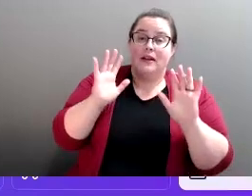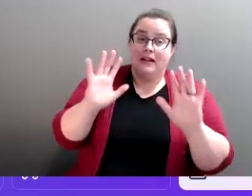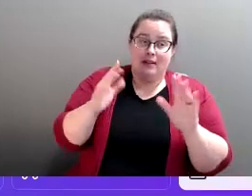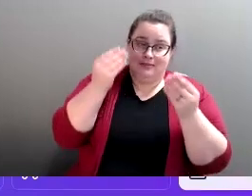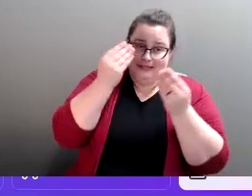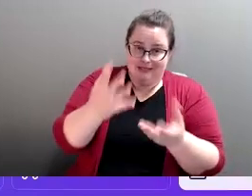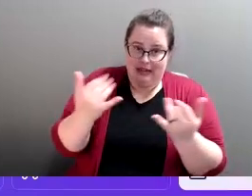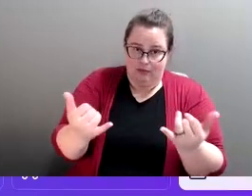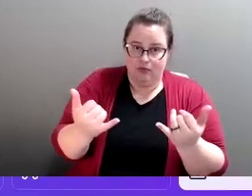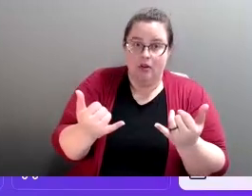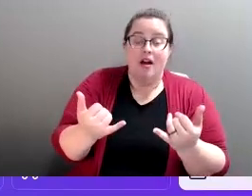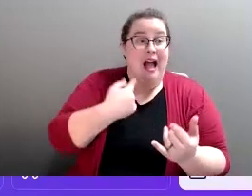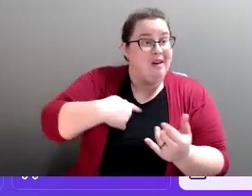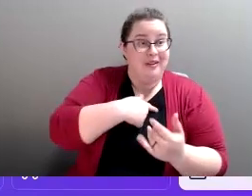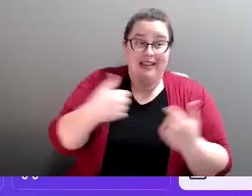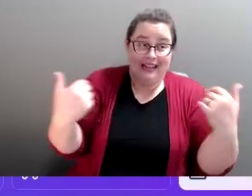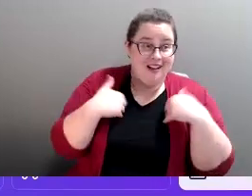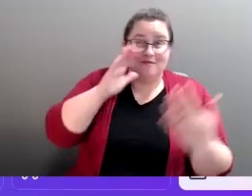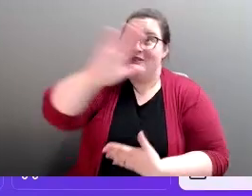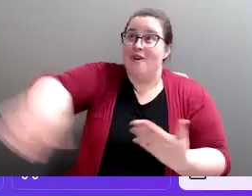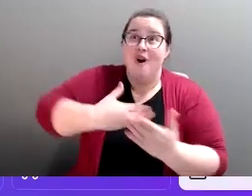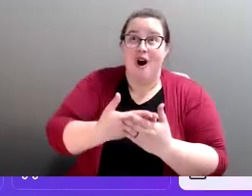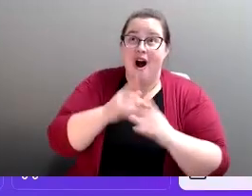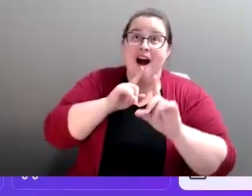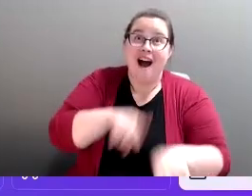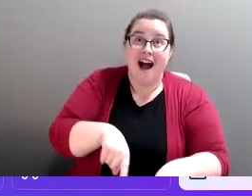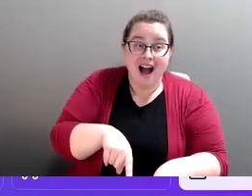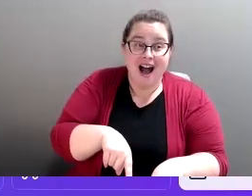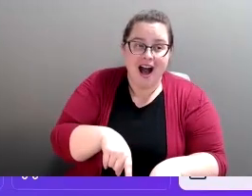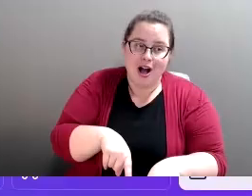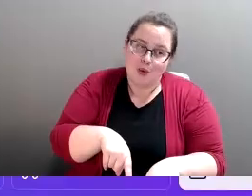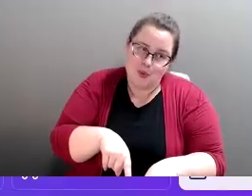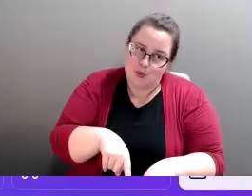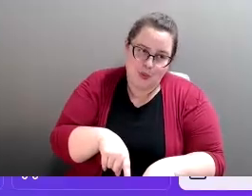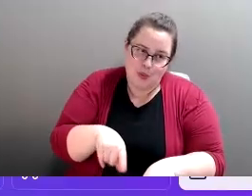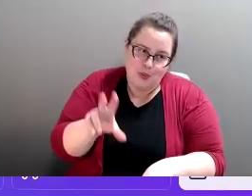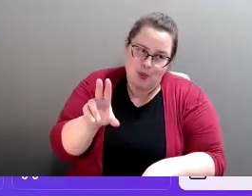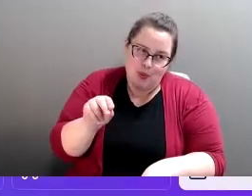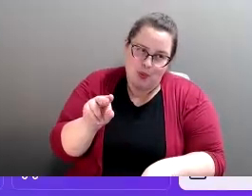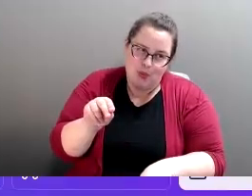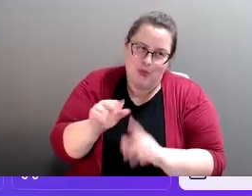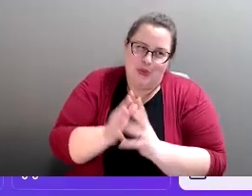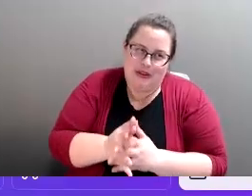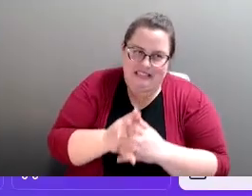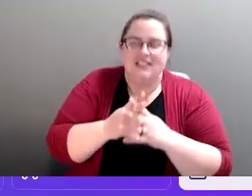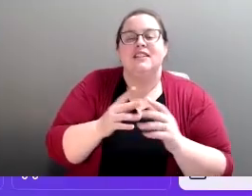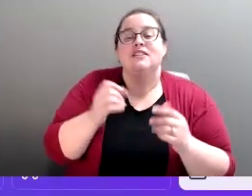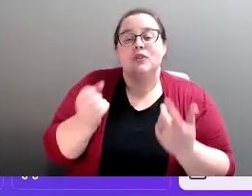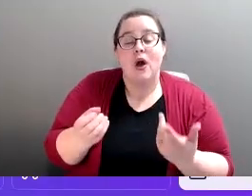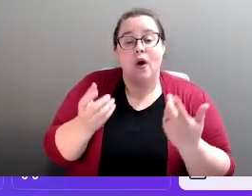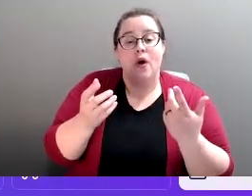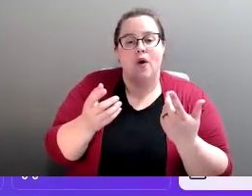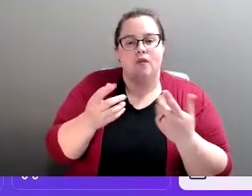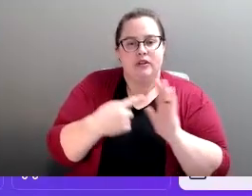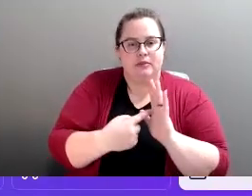we will not have all the answers. We will either say, that's a great question. I've heard, like, so as an example, yesterday I